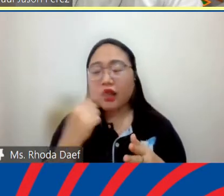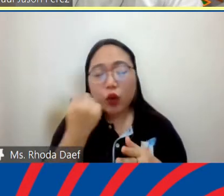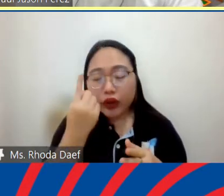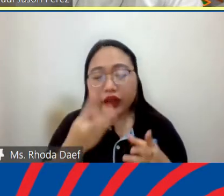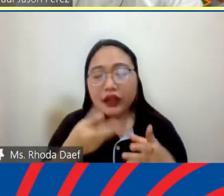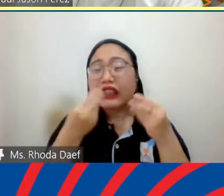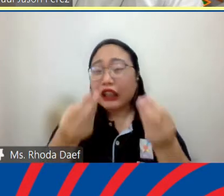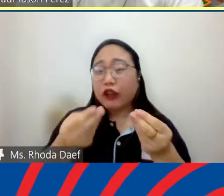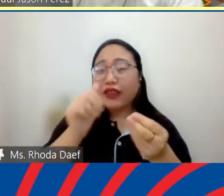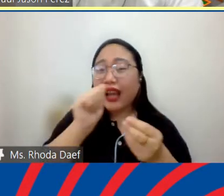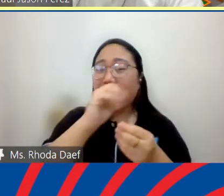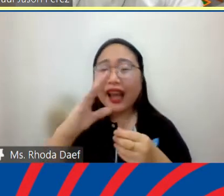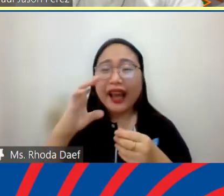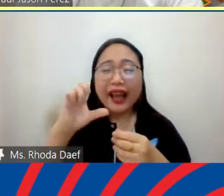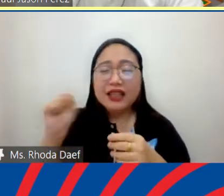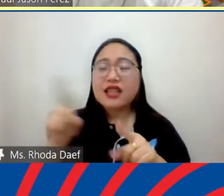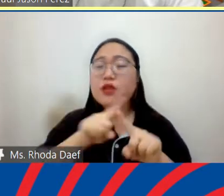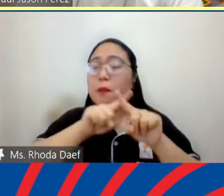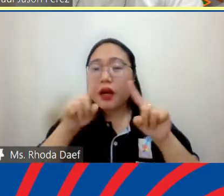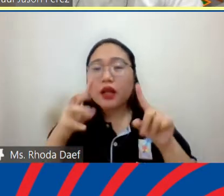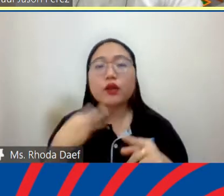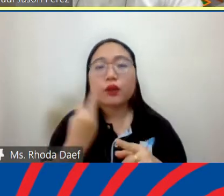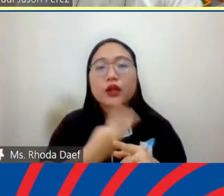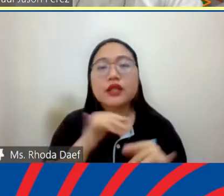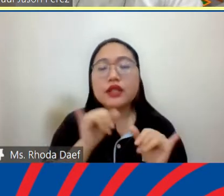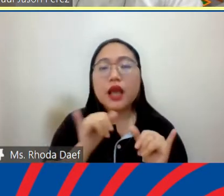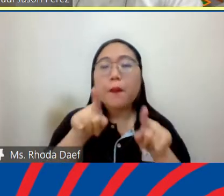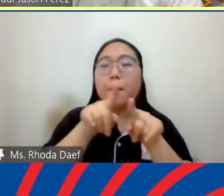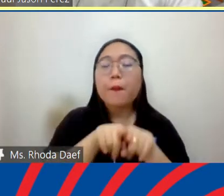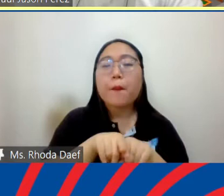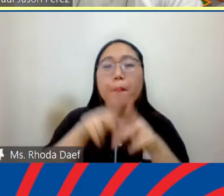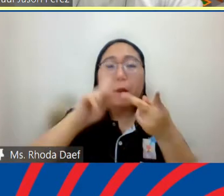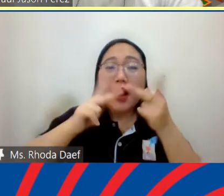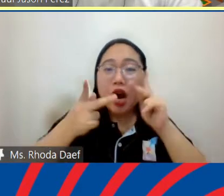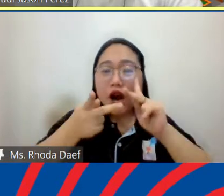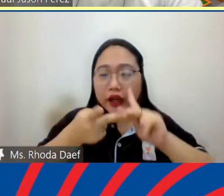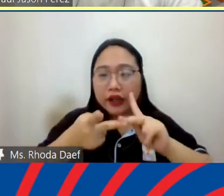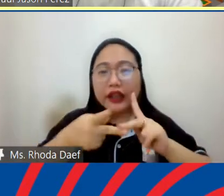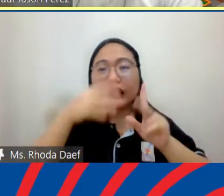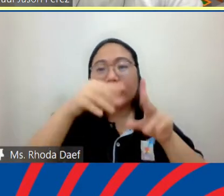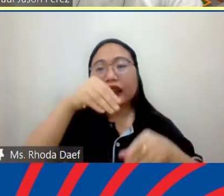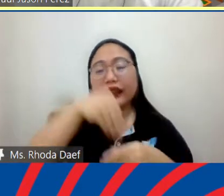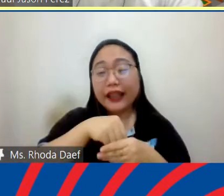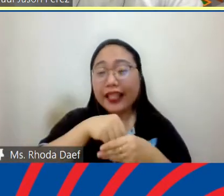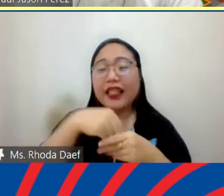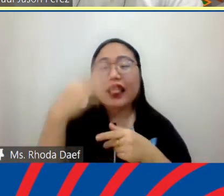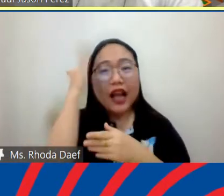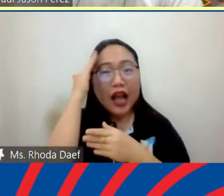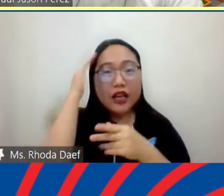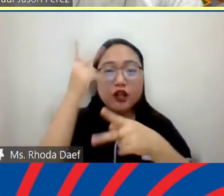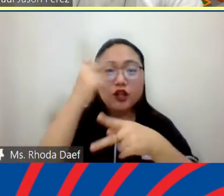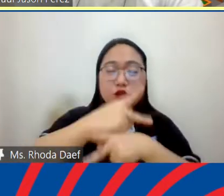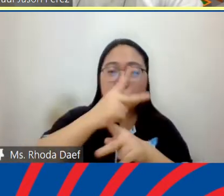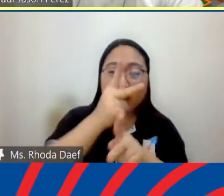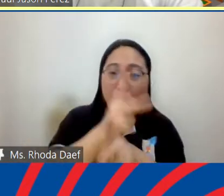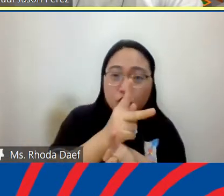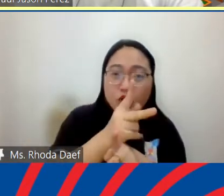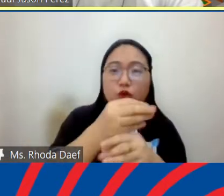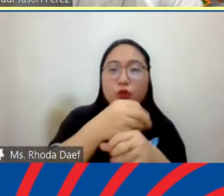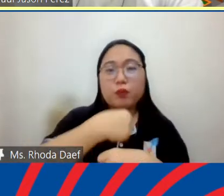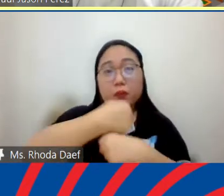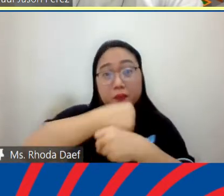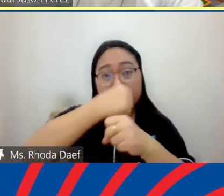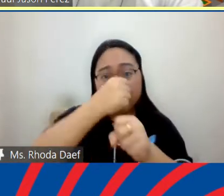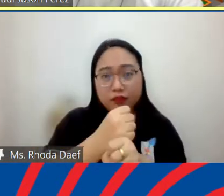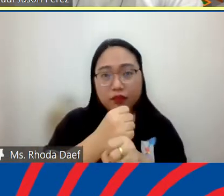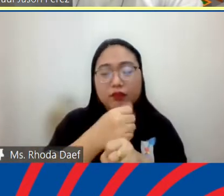to information, but rather we are partners in the knowledge production. And as you will see later, the